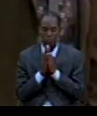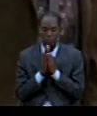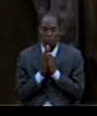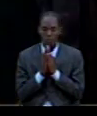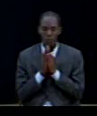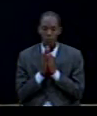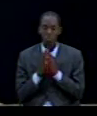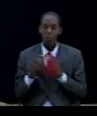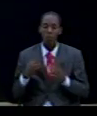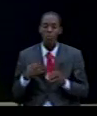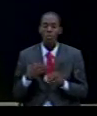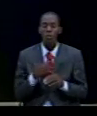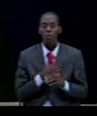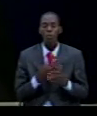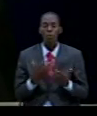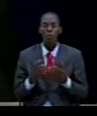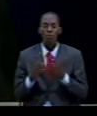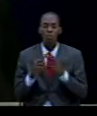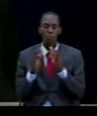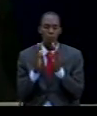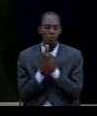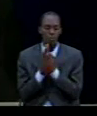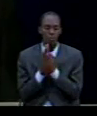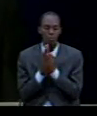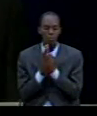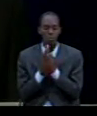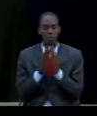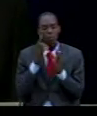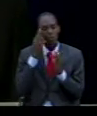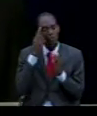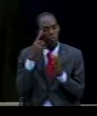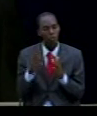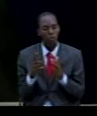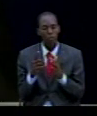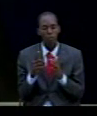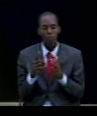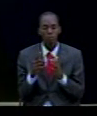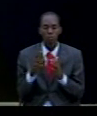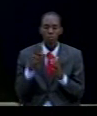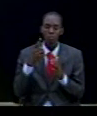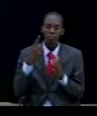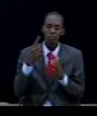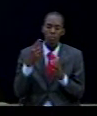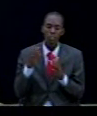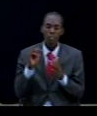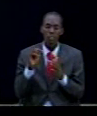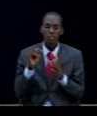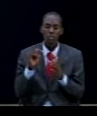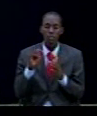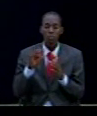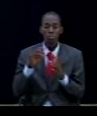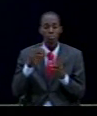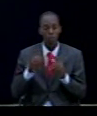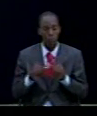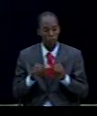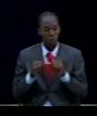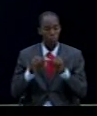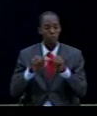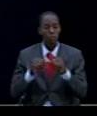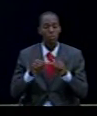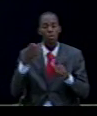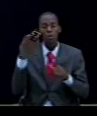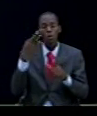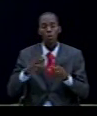We want to pray for sustenance of open door of